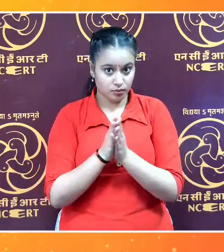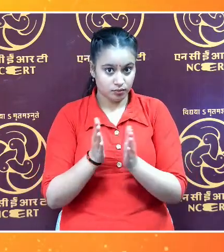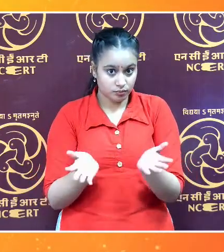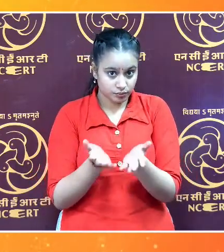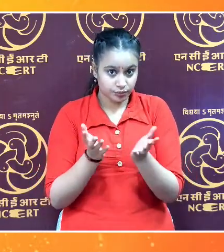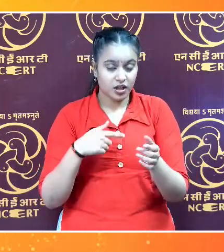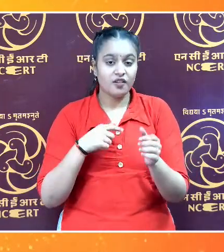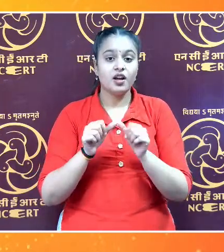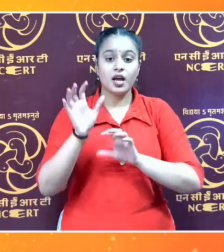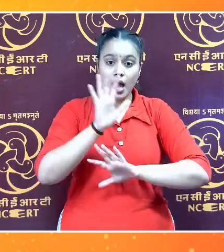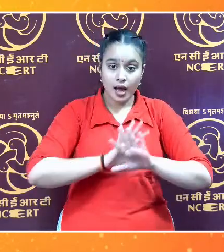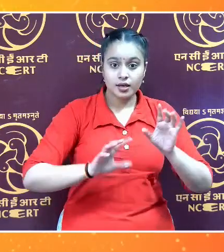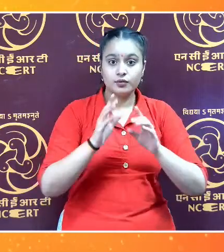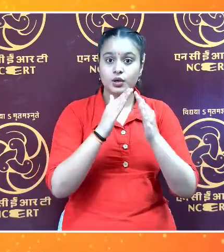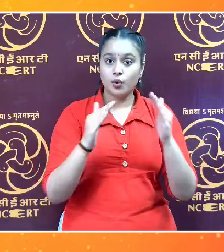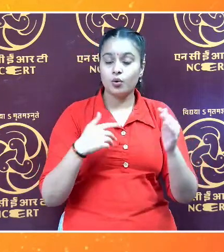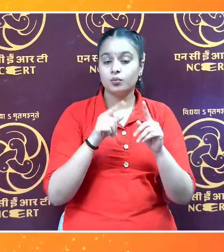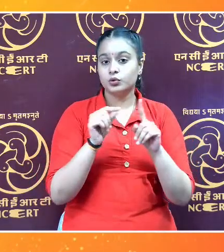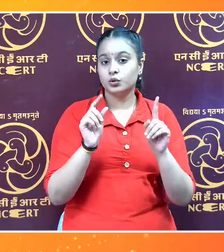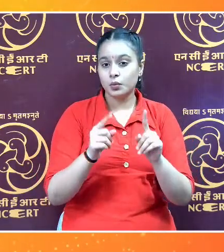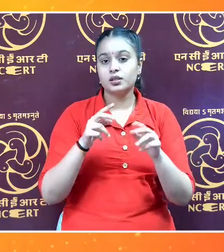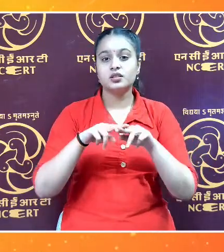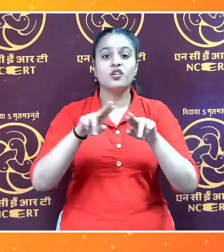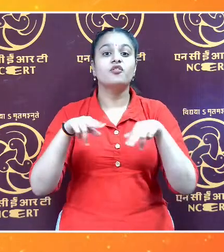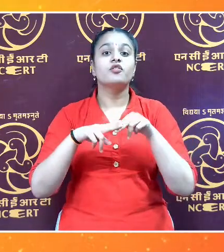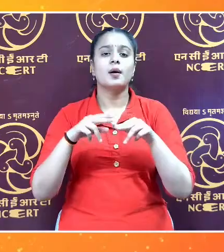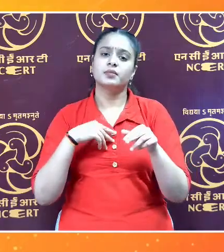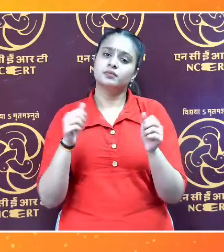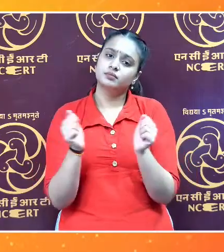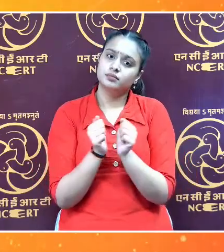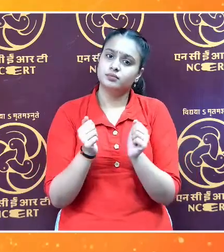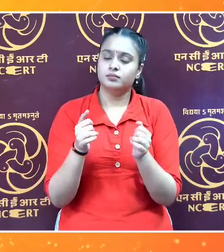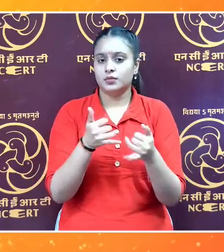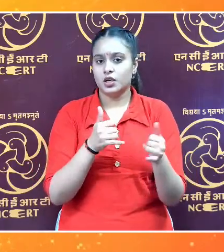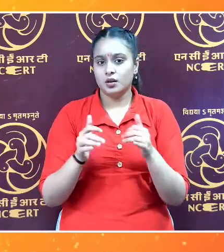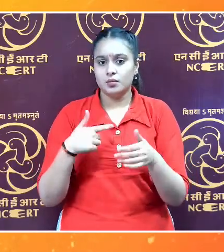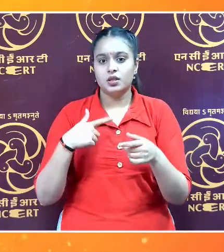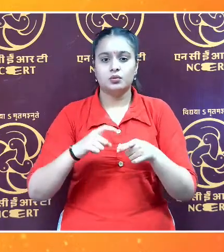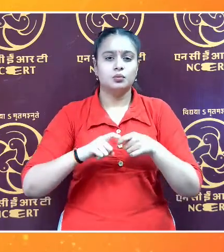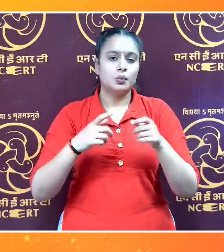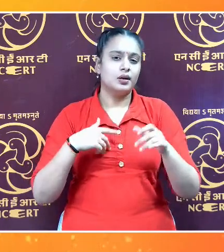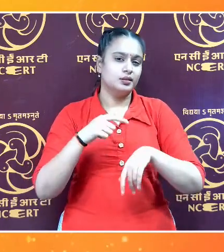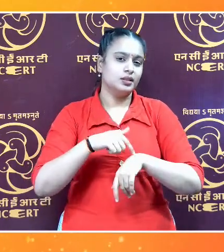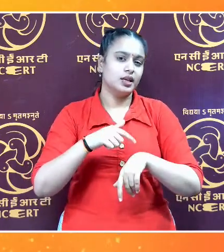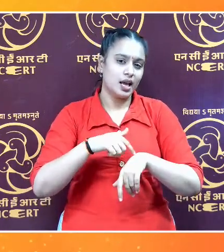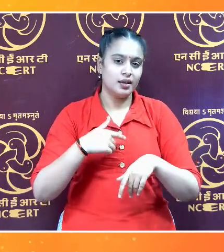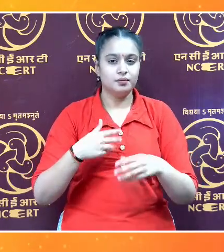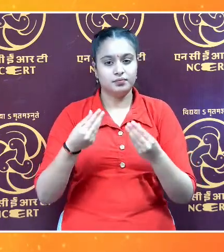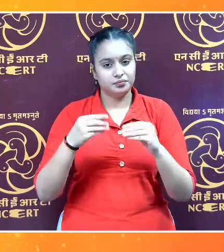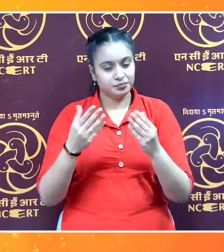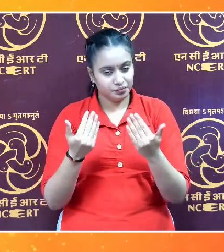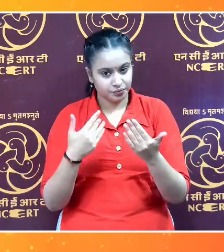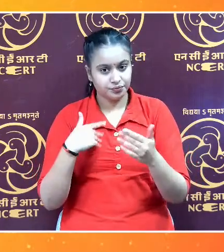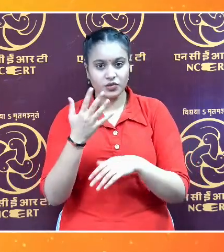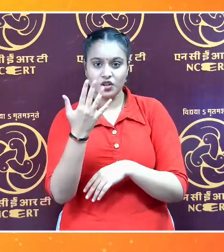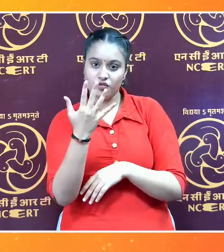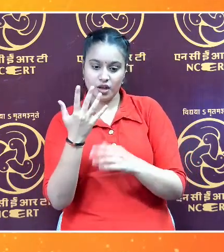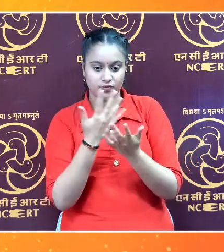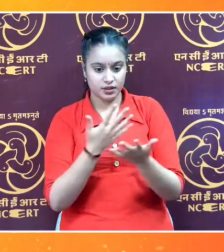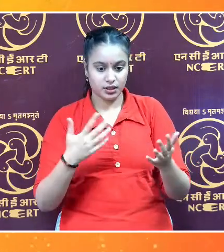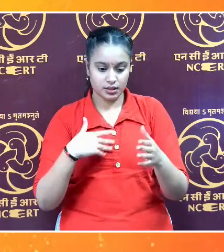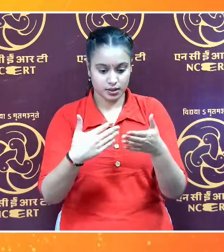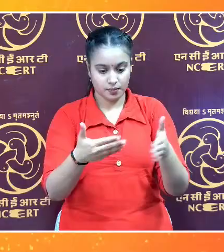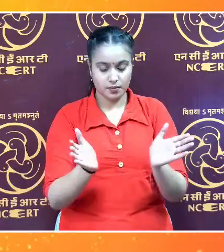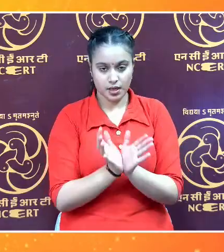of activity at home. With their family also they can play. Right. This is a quality time you can spend with your family. Like you will have 5 things in the